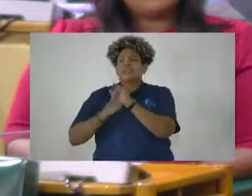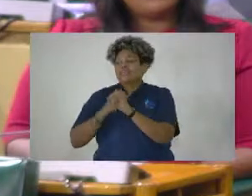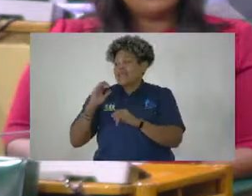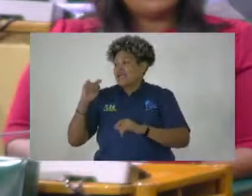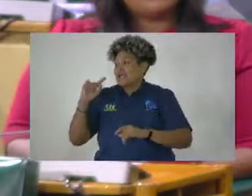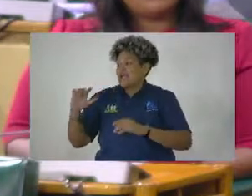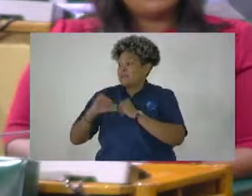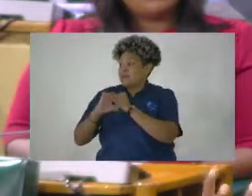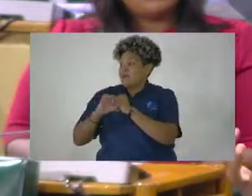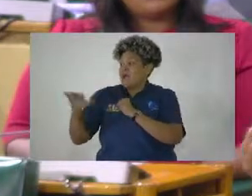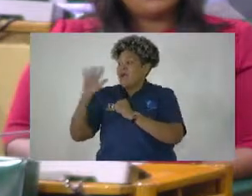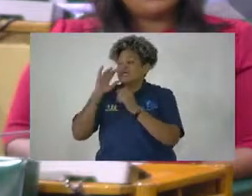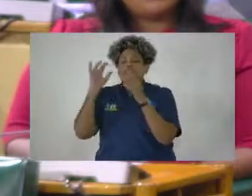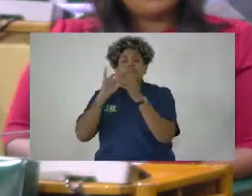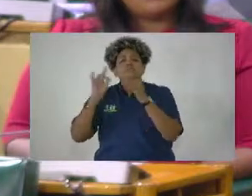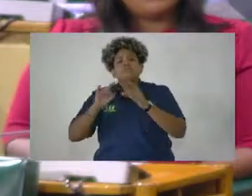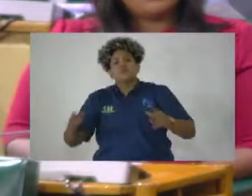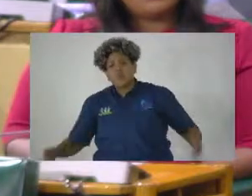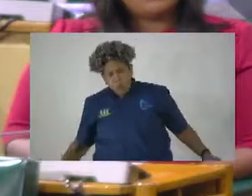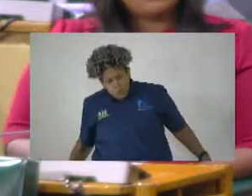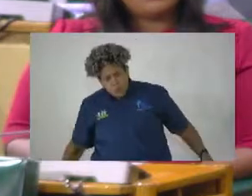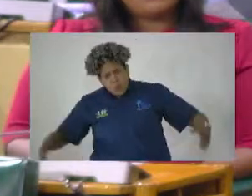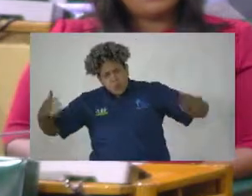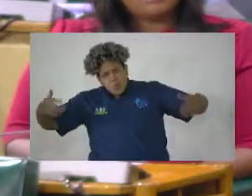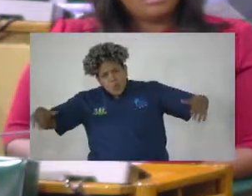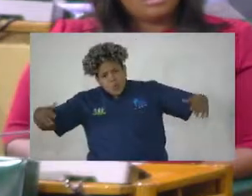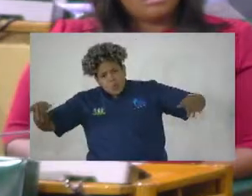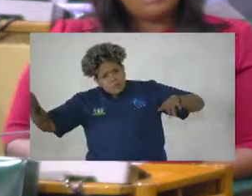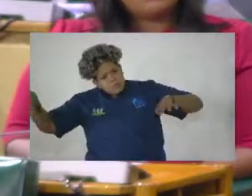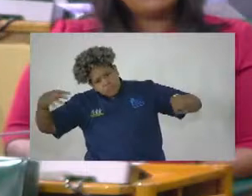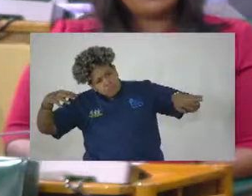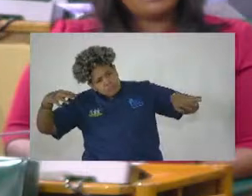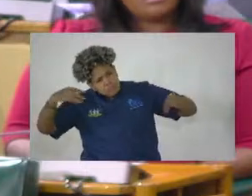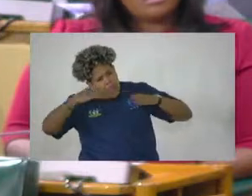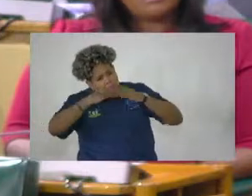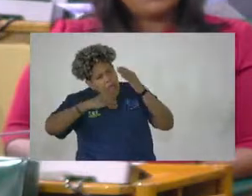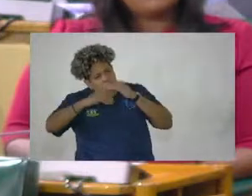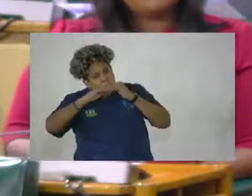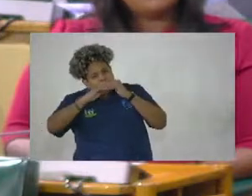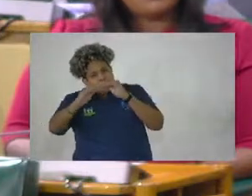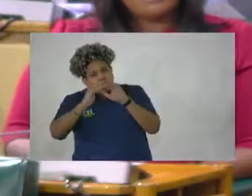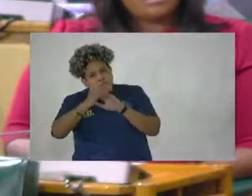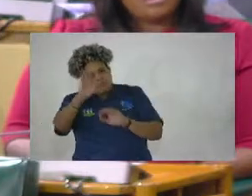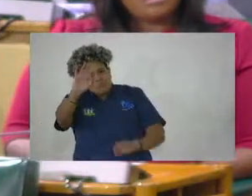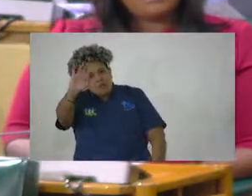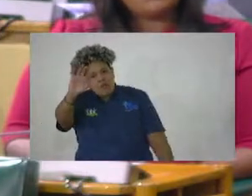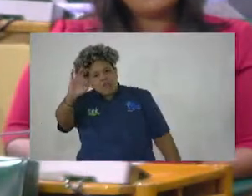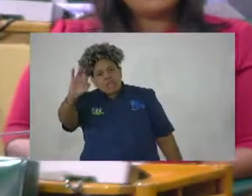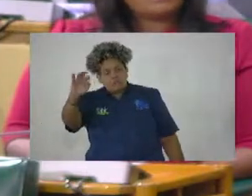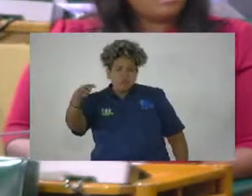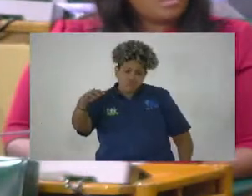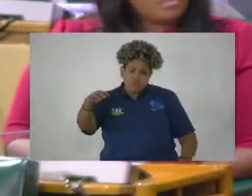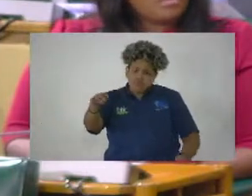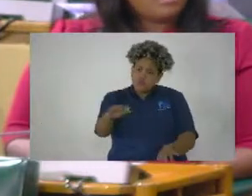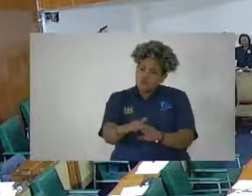markets speaks volumes to the economic stability that we have.